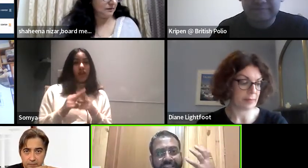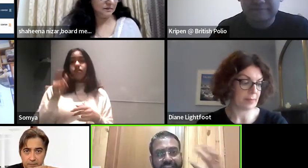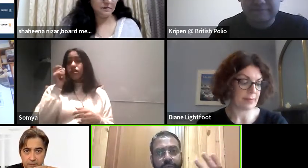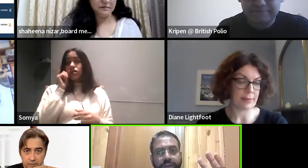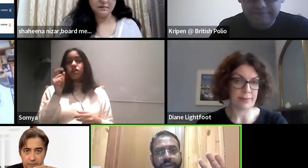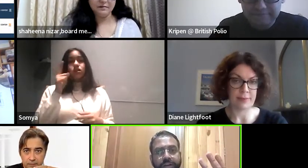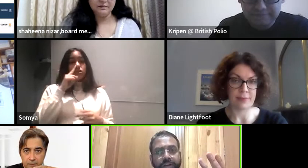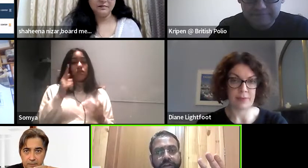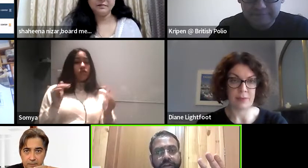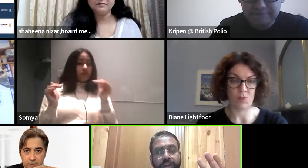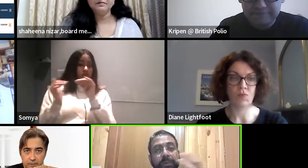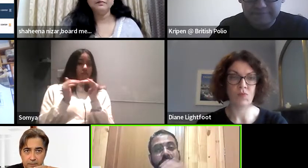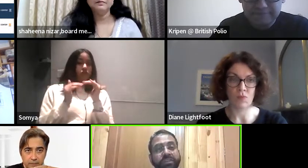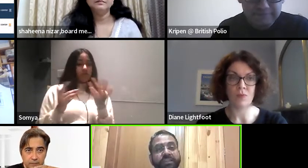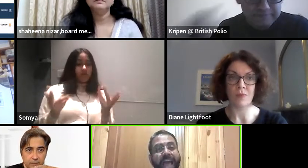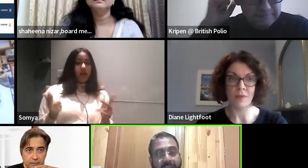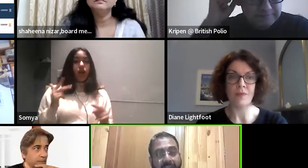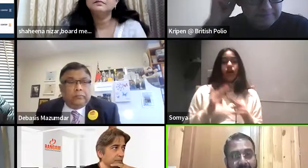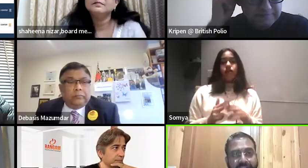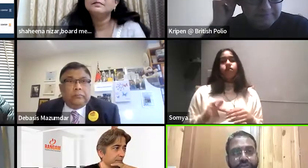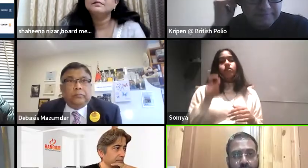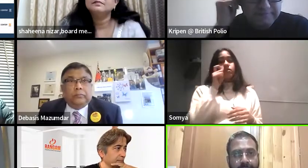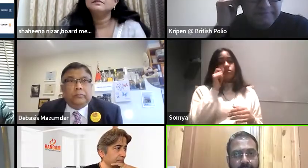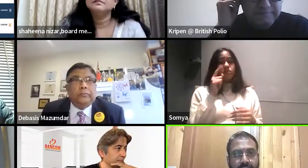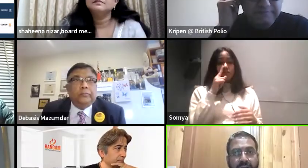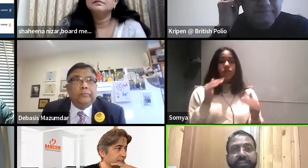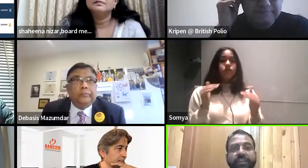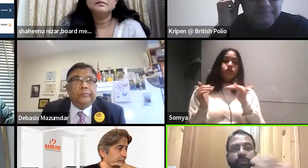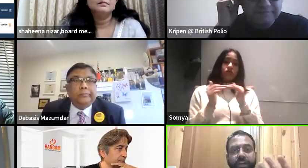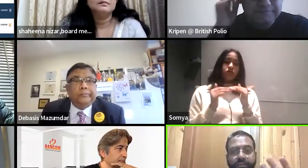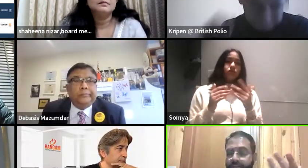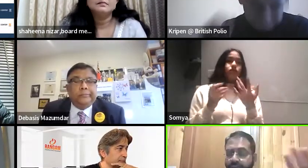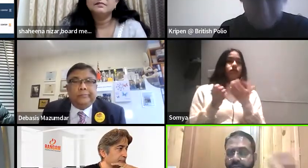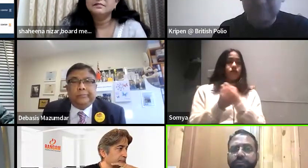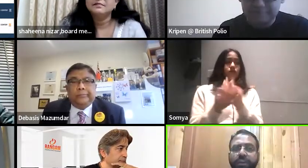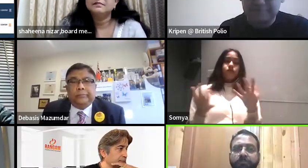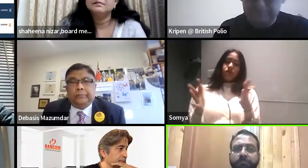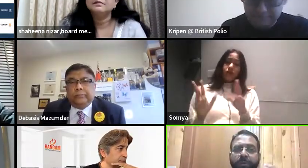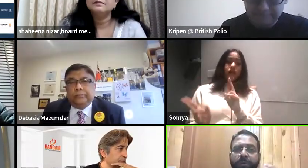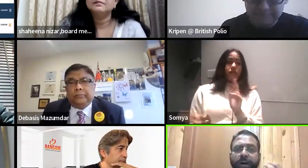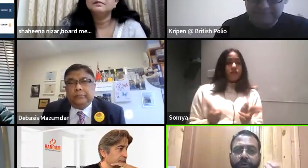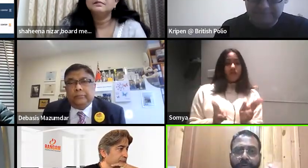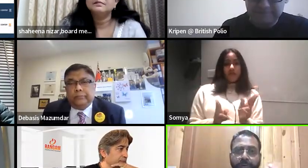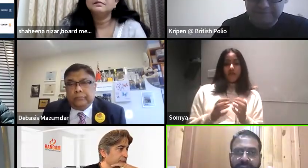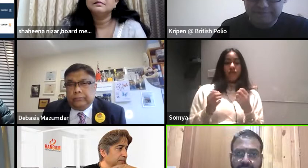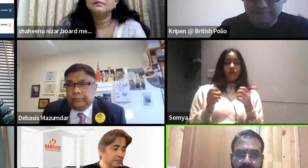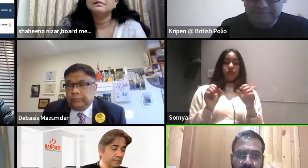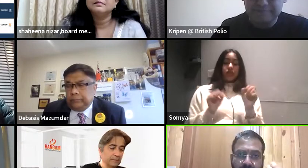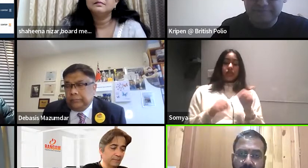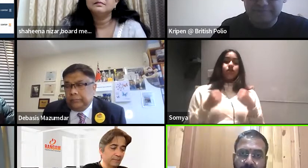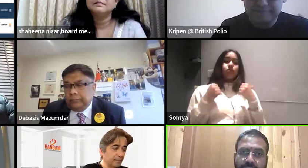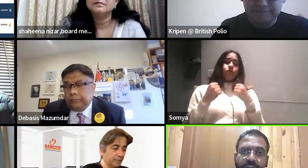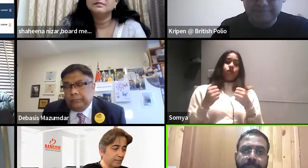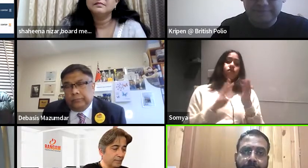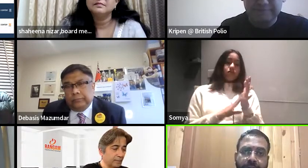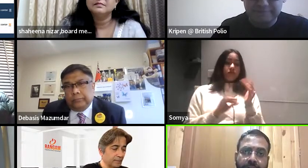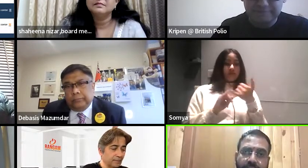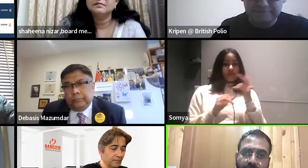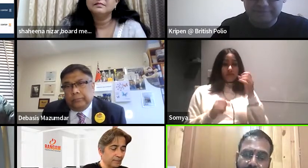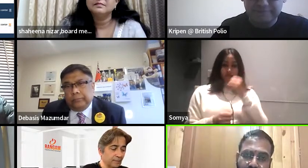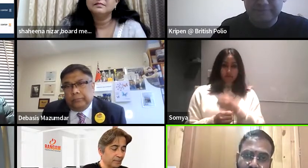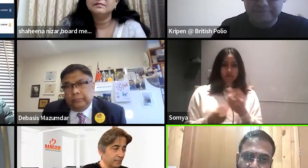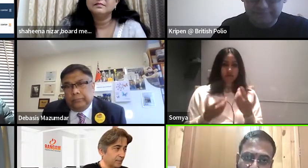is equal, because he's as normal as anyone else. So very, very powerful message, very well